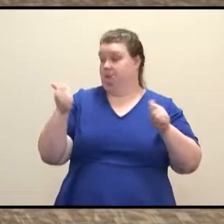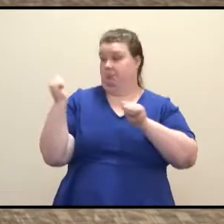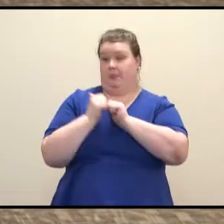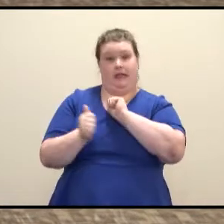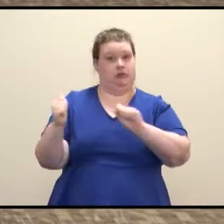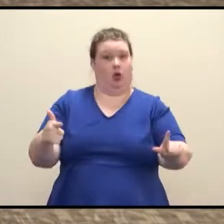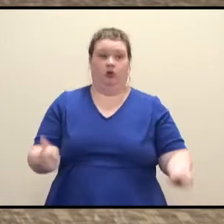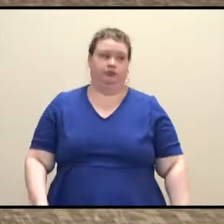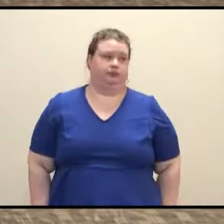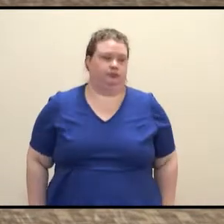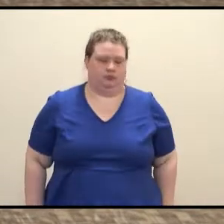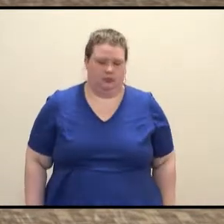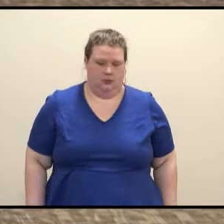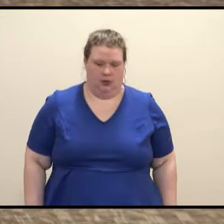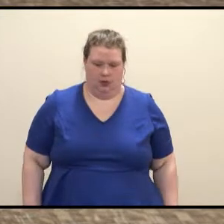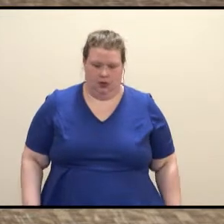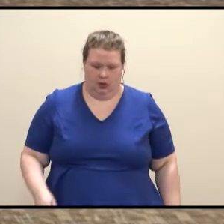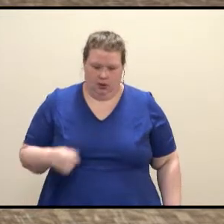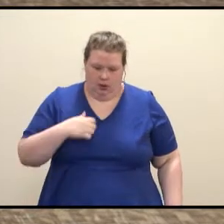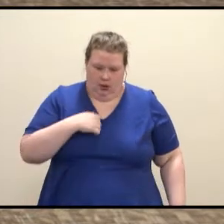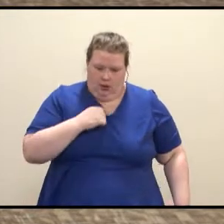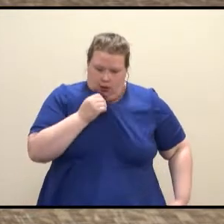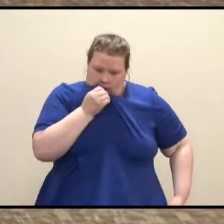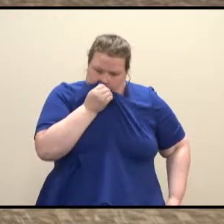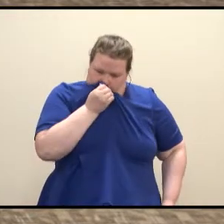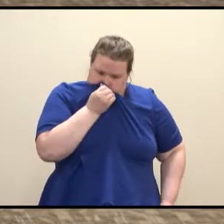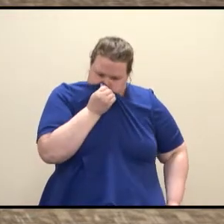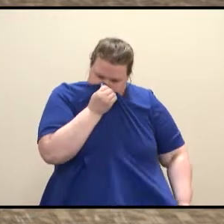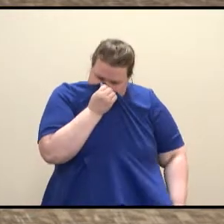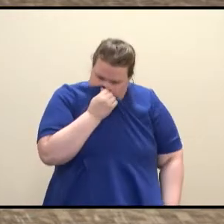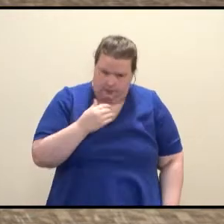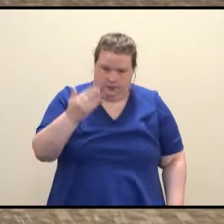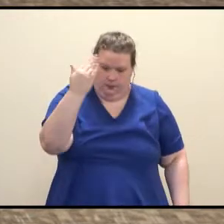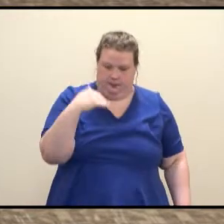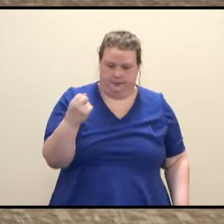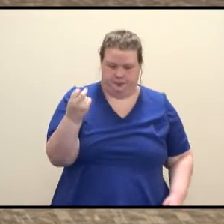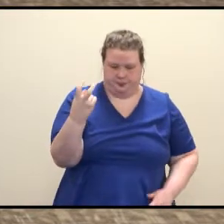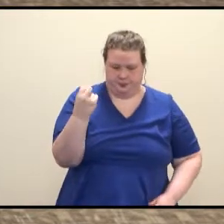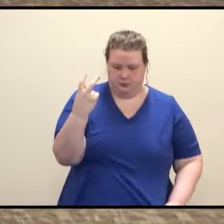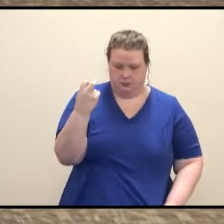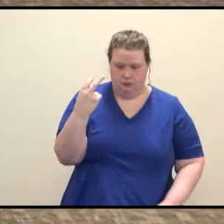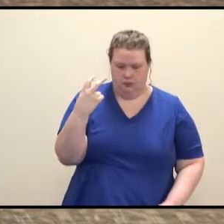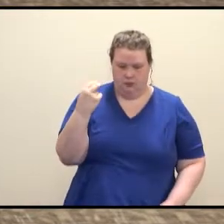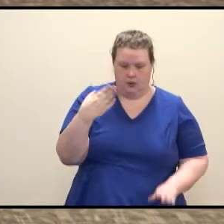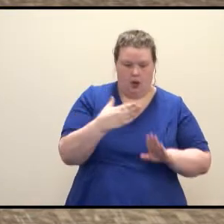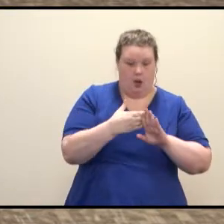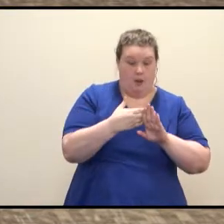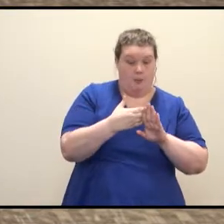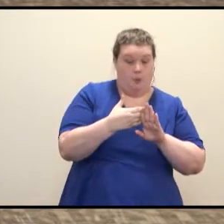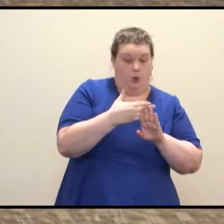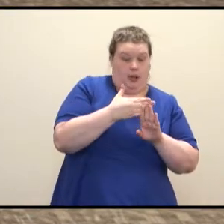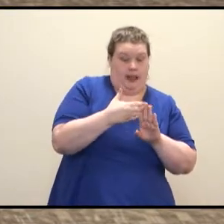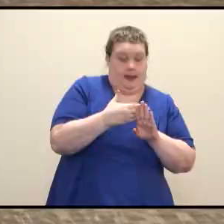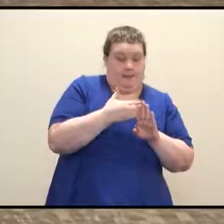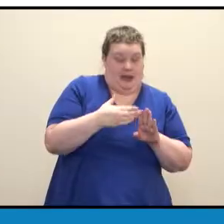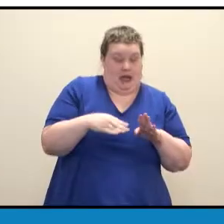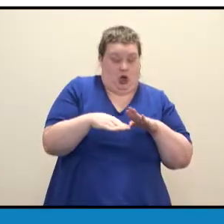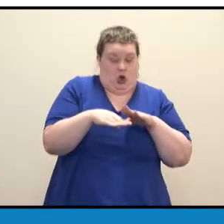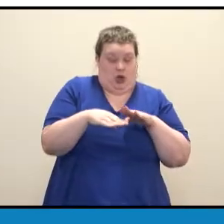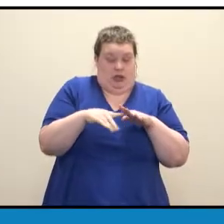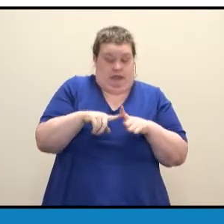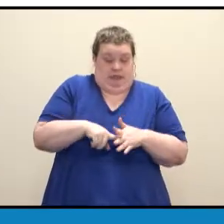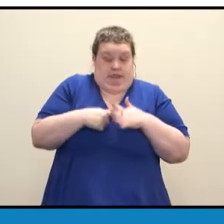passes unanimously. Item number 12, review and discuss Waco ISD's preliminary property values and